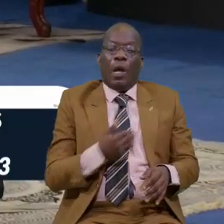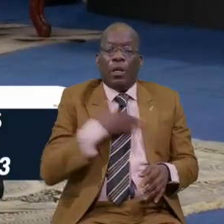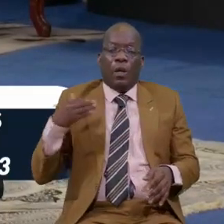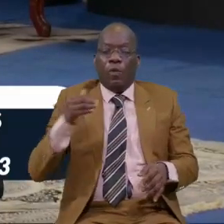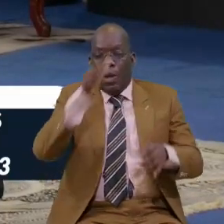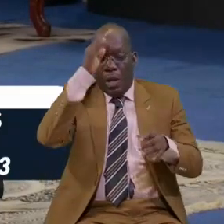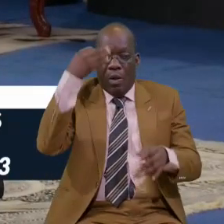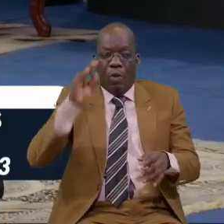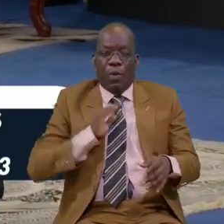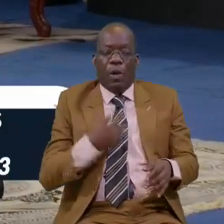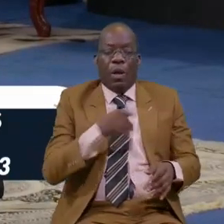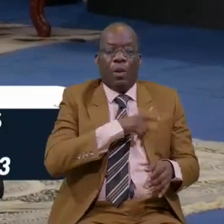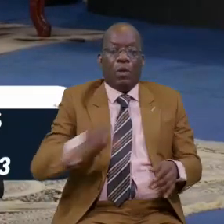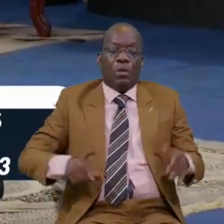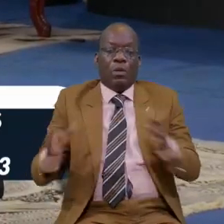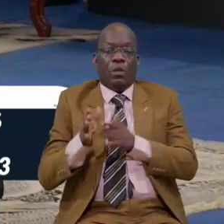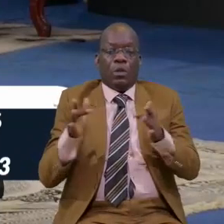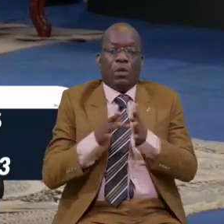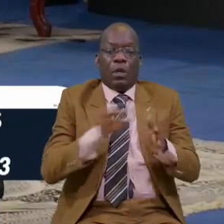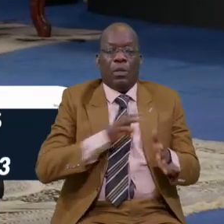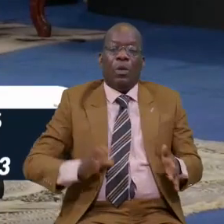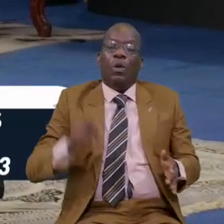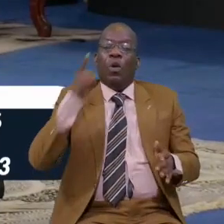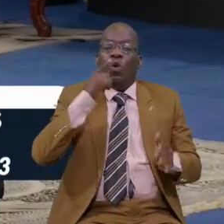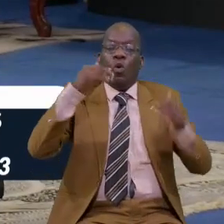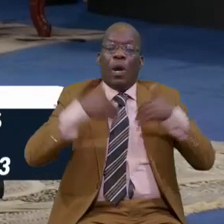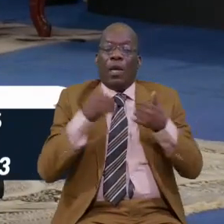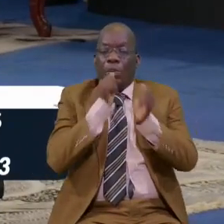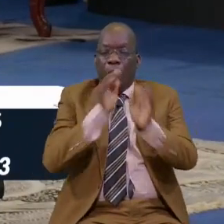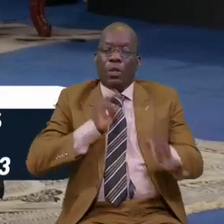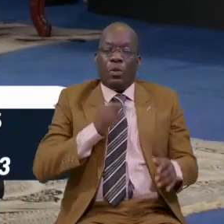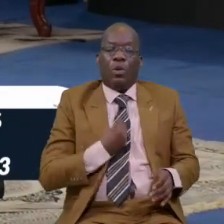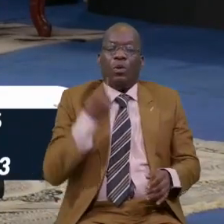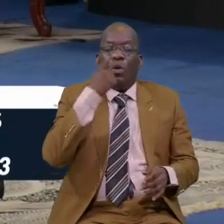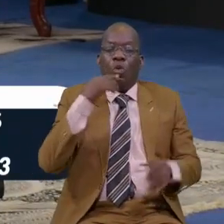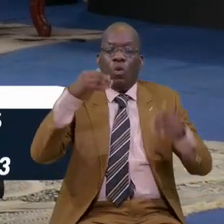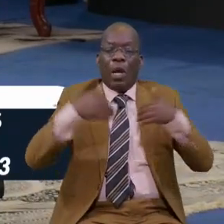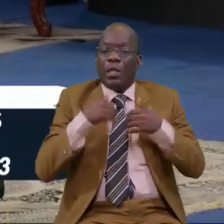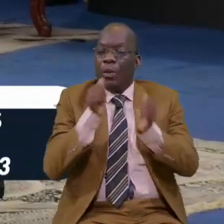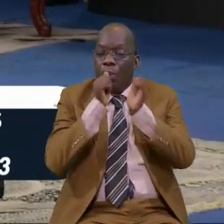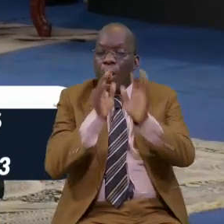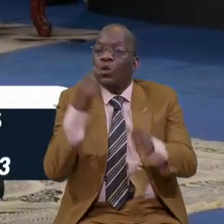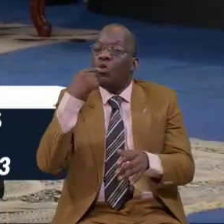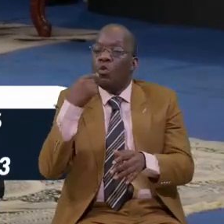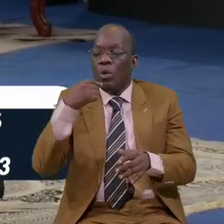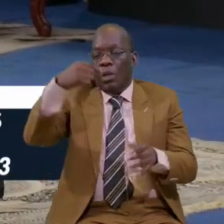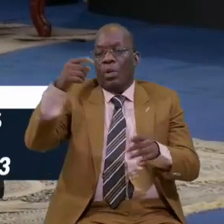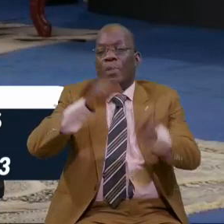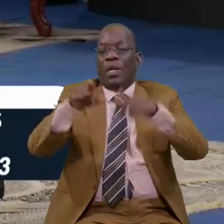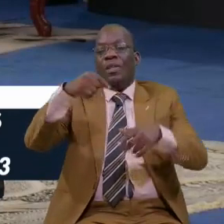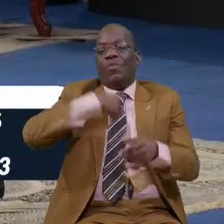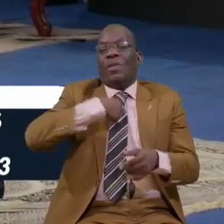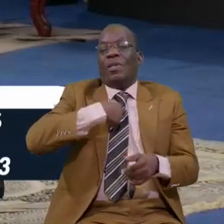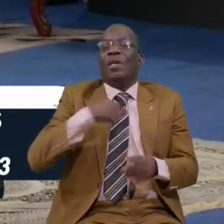has blessed us. Who has blessed who? Me. Who has blessed